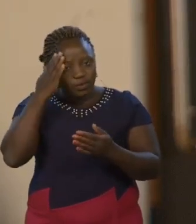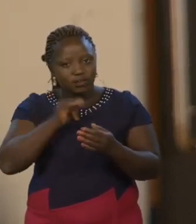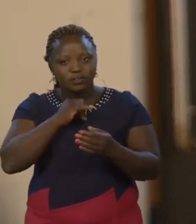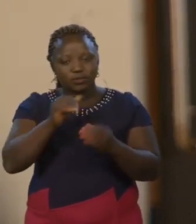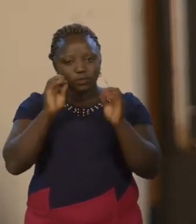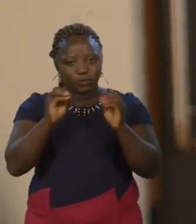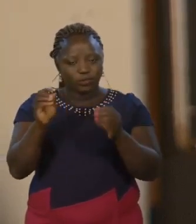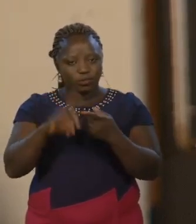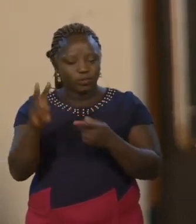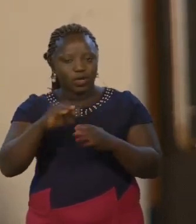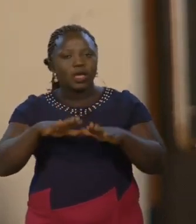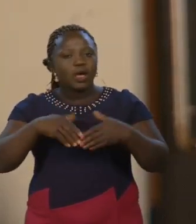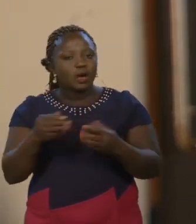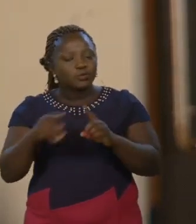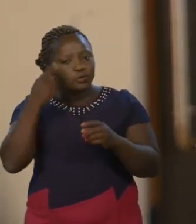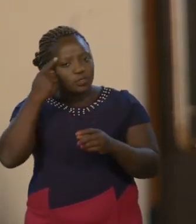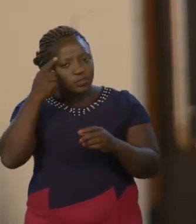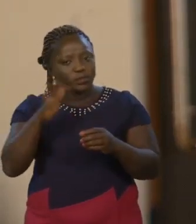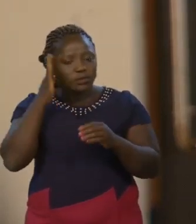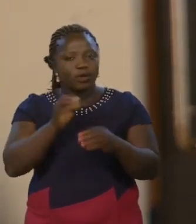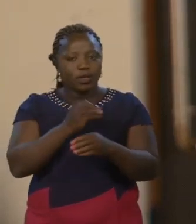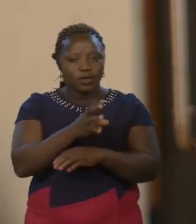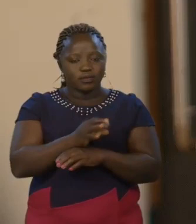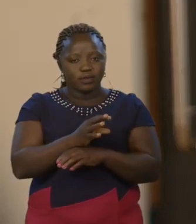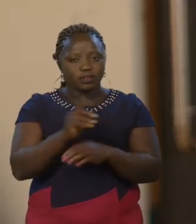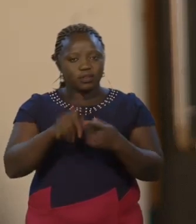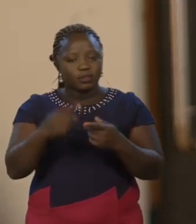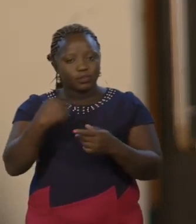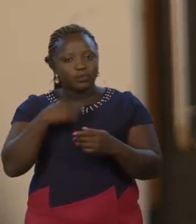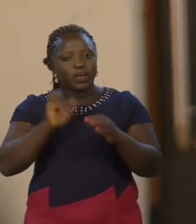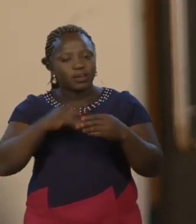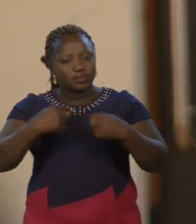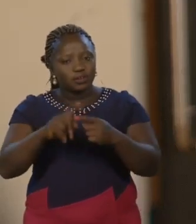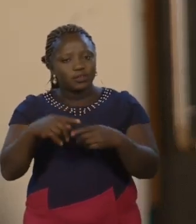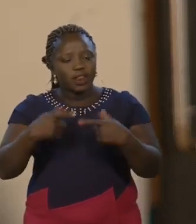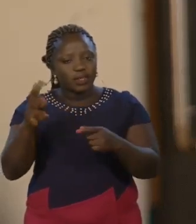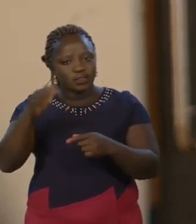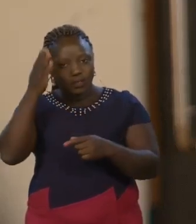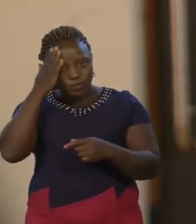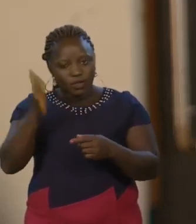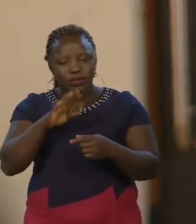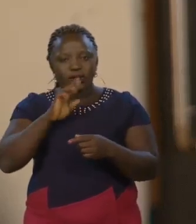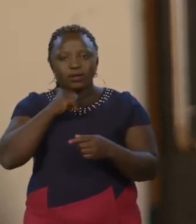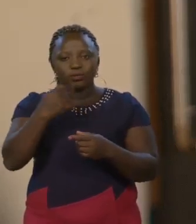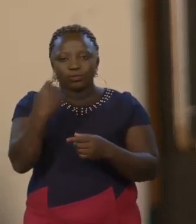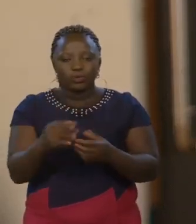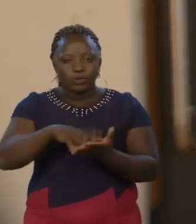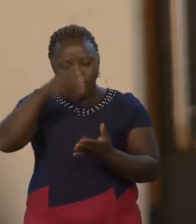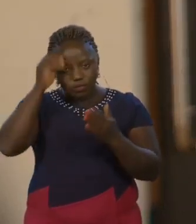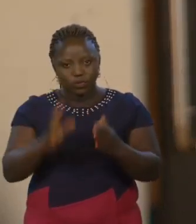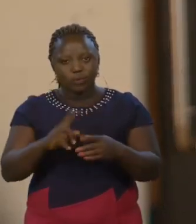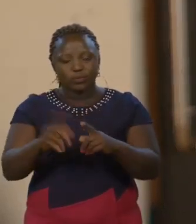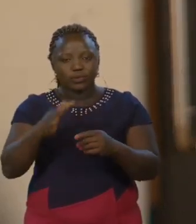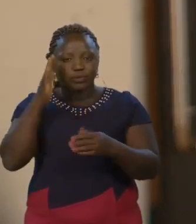not impacted on them, how do you think they are going to advise? Today, I'm trying to let them know that they are not only students, they are